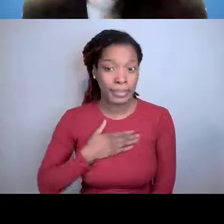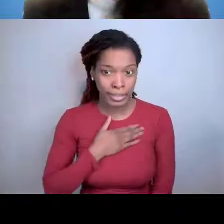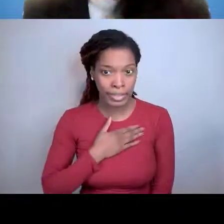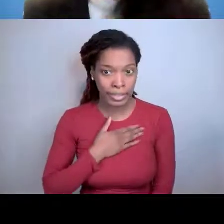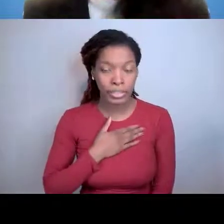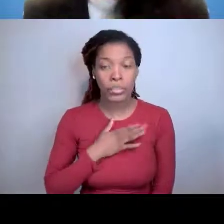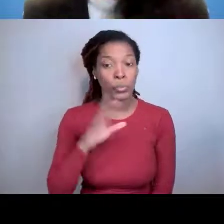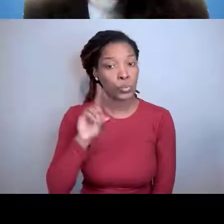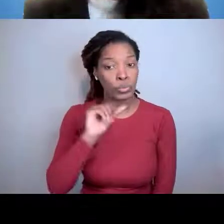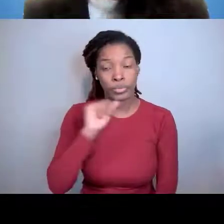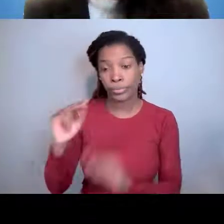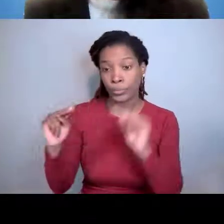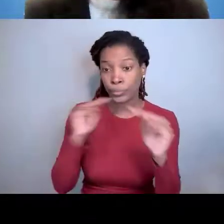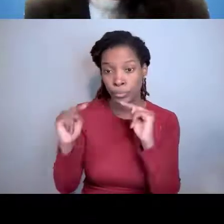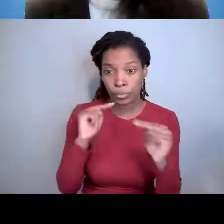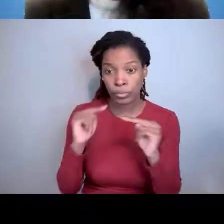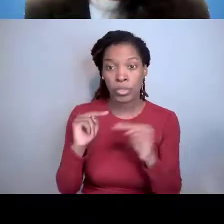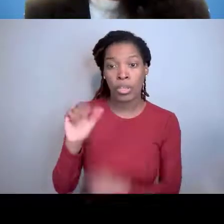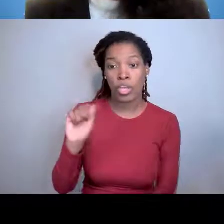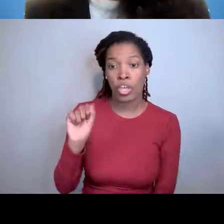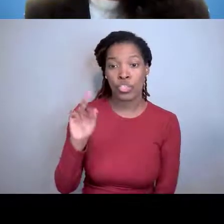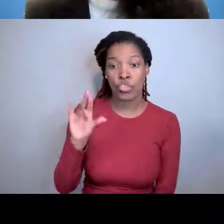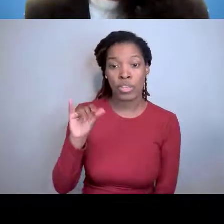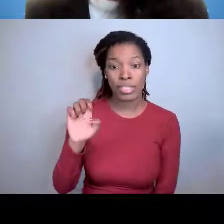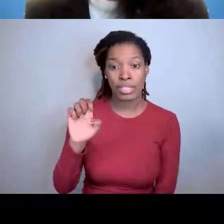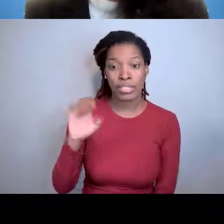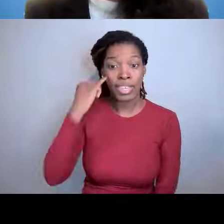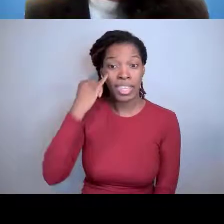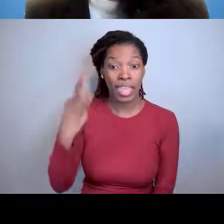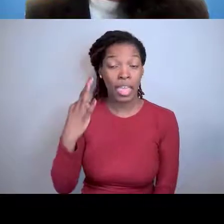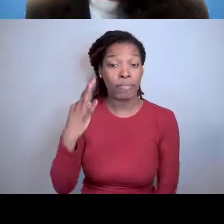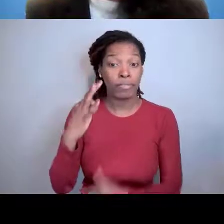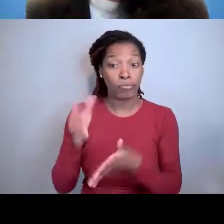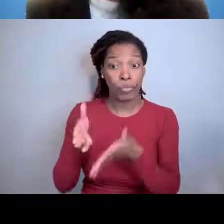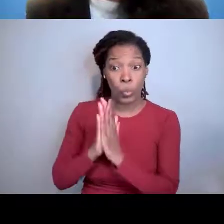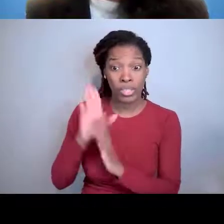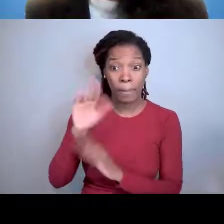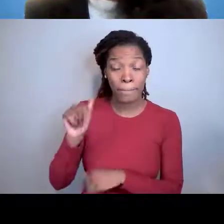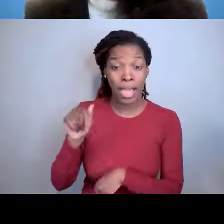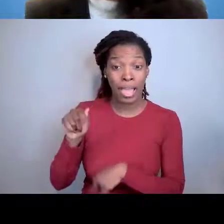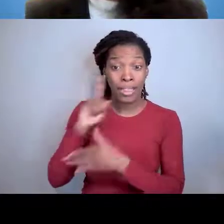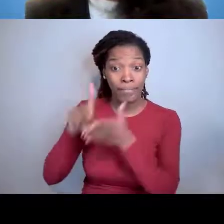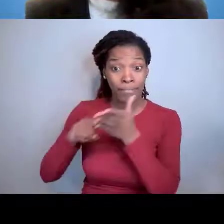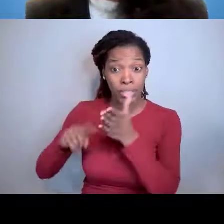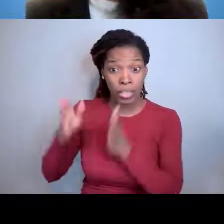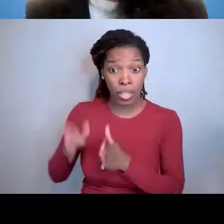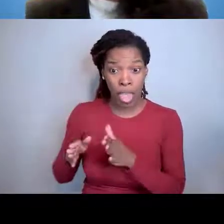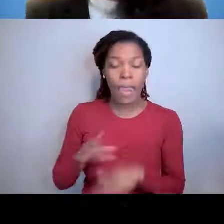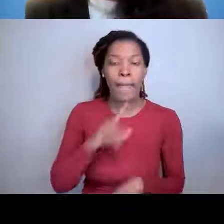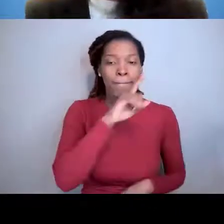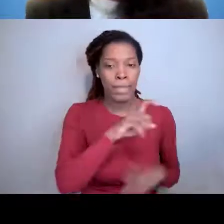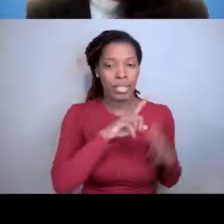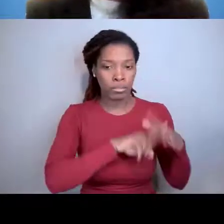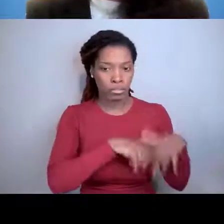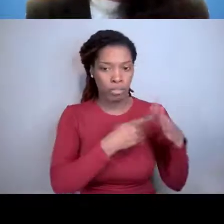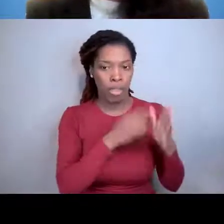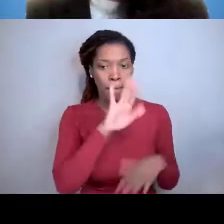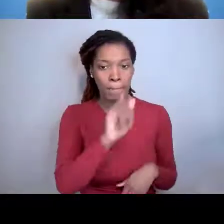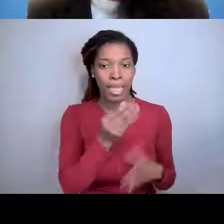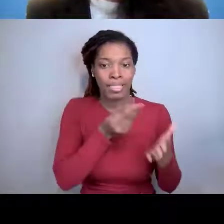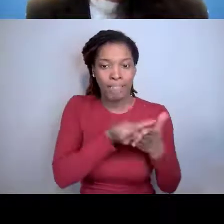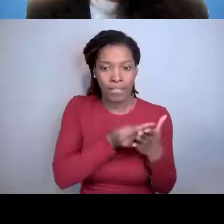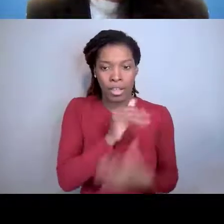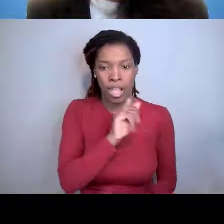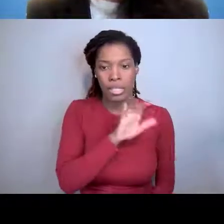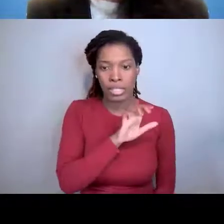negotiate assurances when requested by the investigator. It has to be initiated by the funding IC, whether it's a program